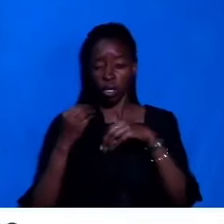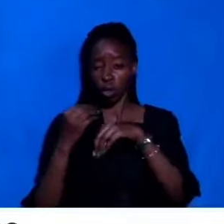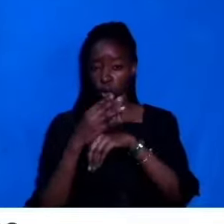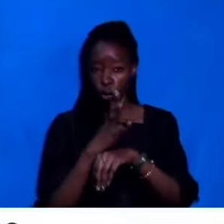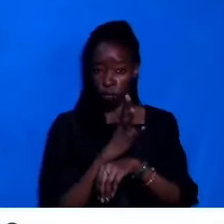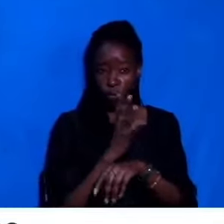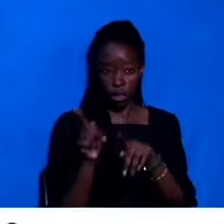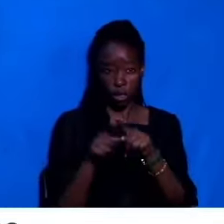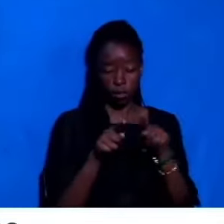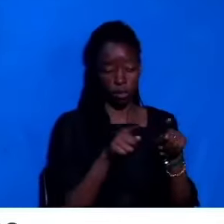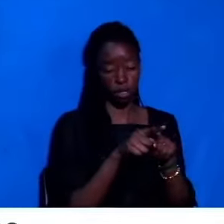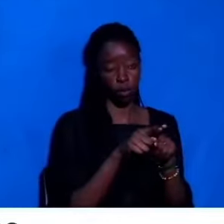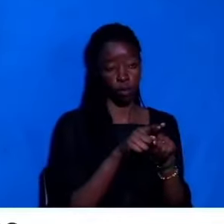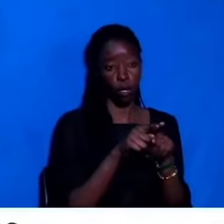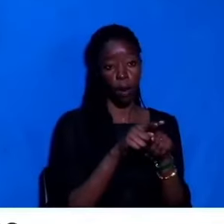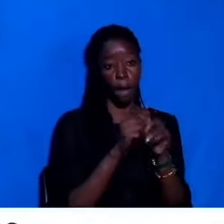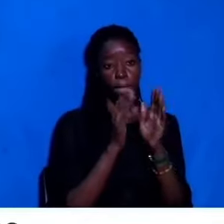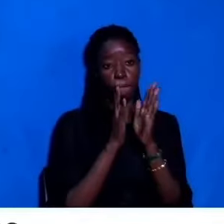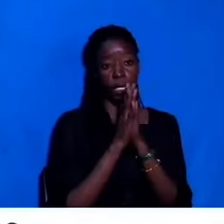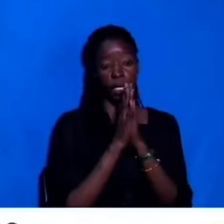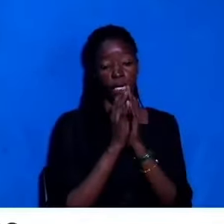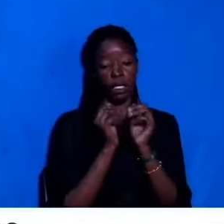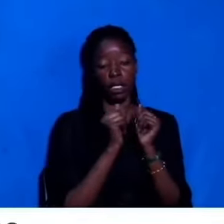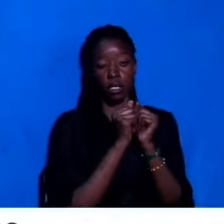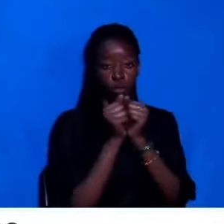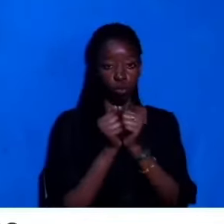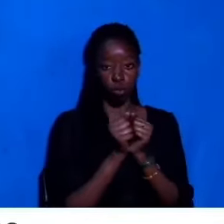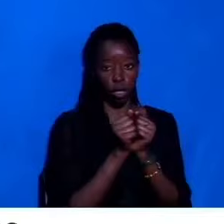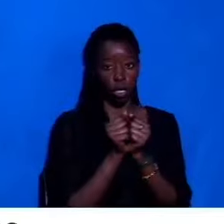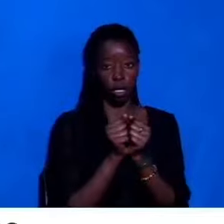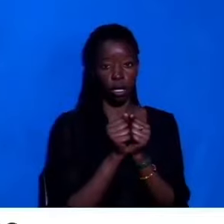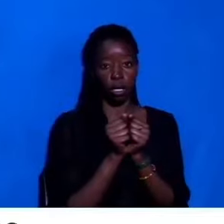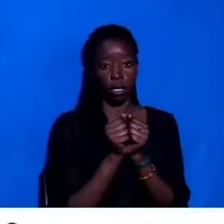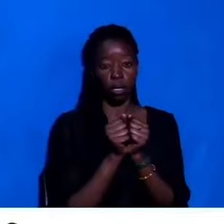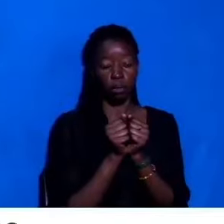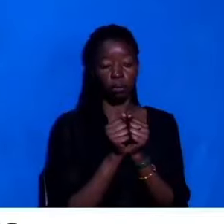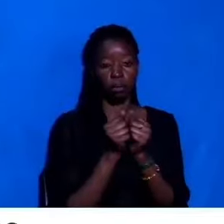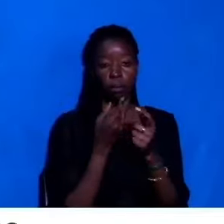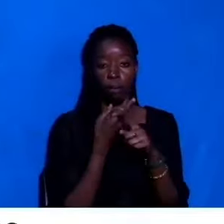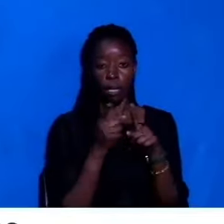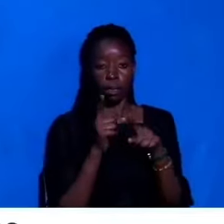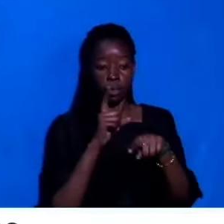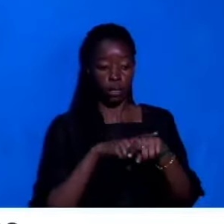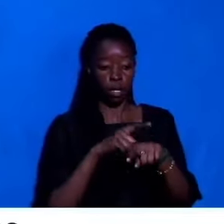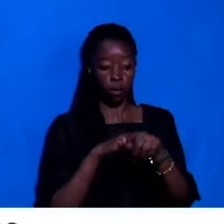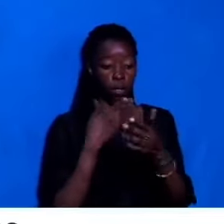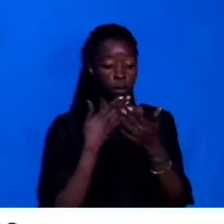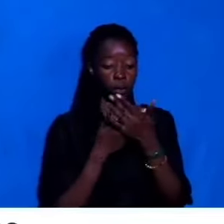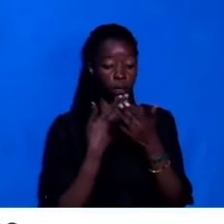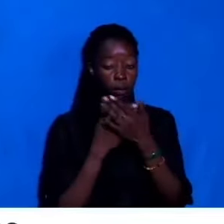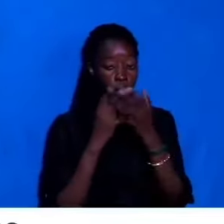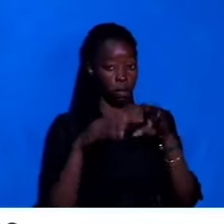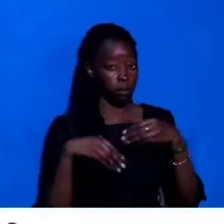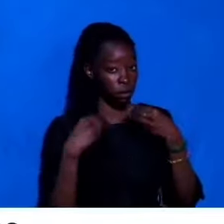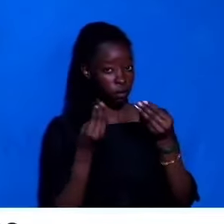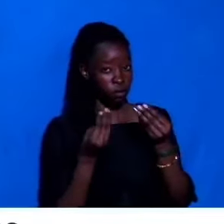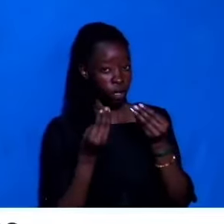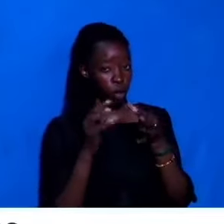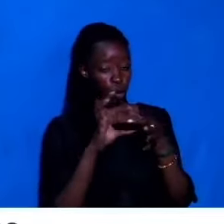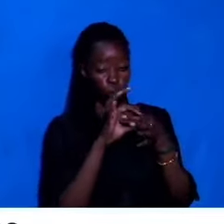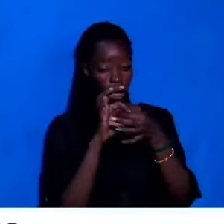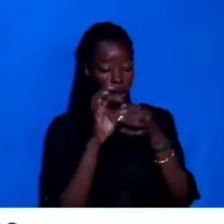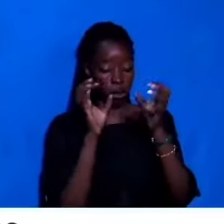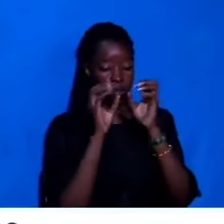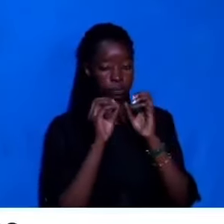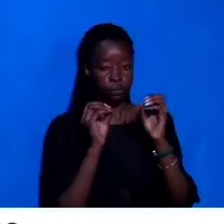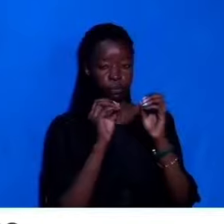But we are not as quick and as united when it's time for Thanksgiving. The word of God says, one of